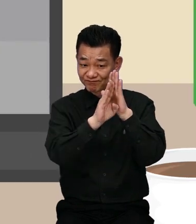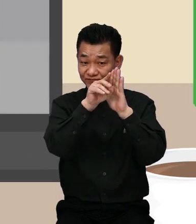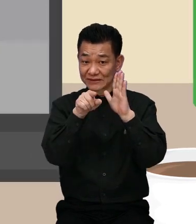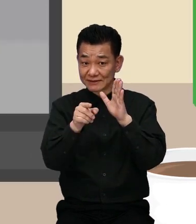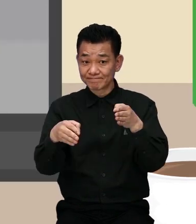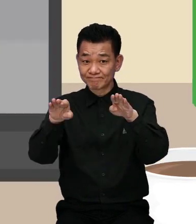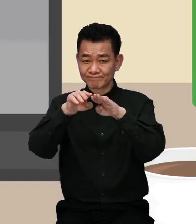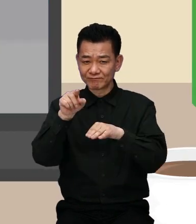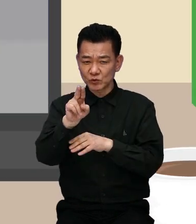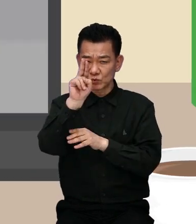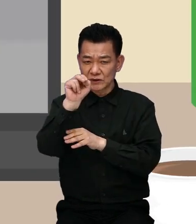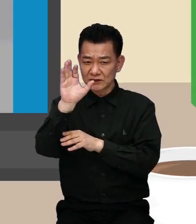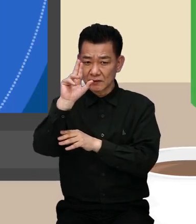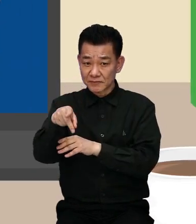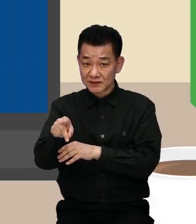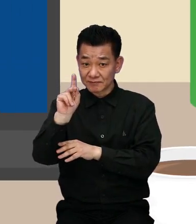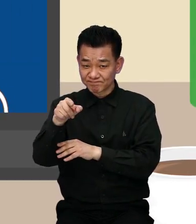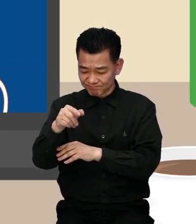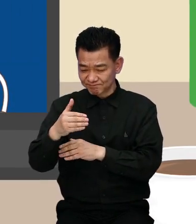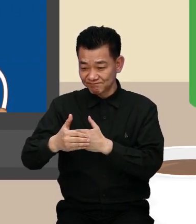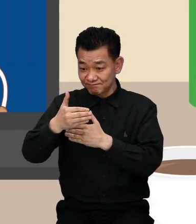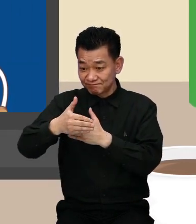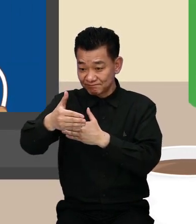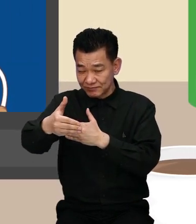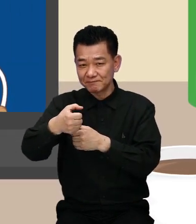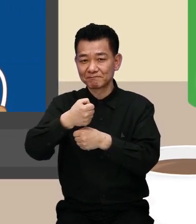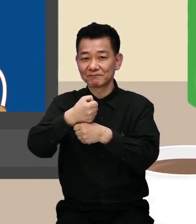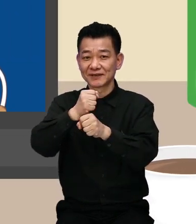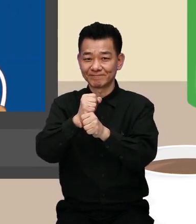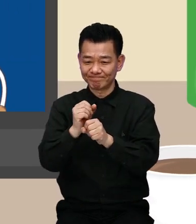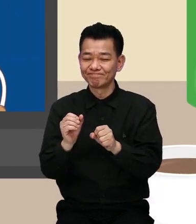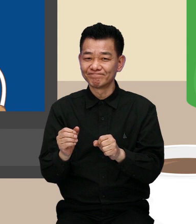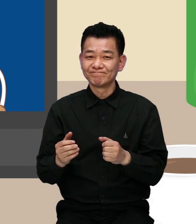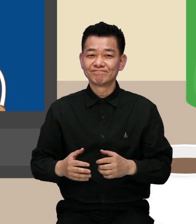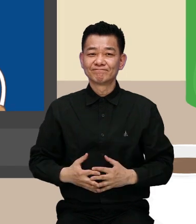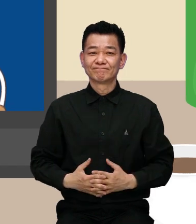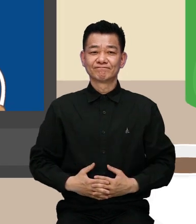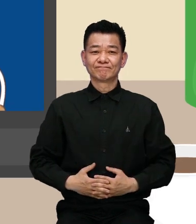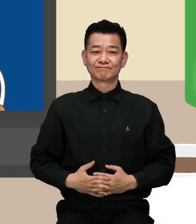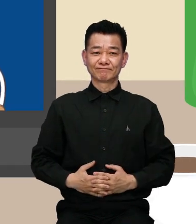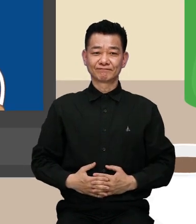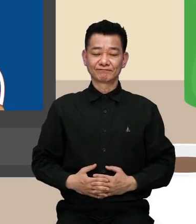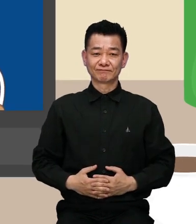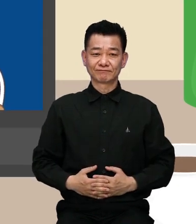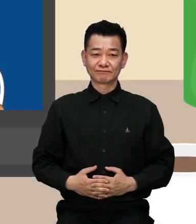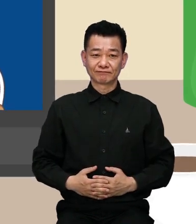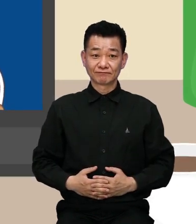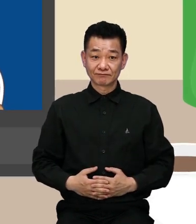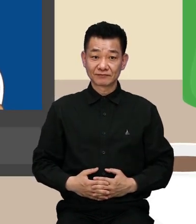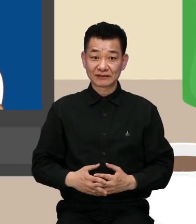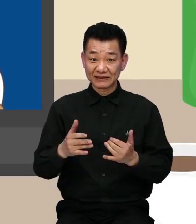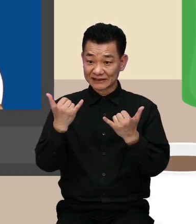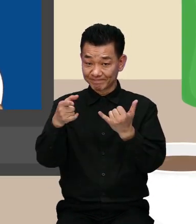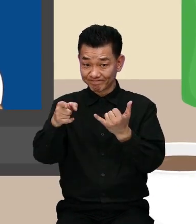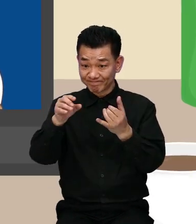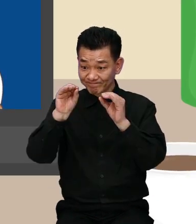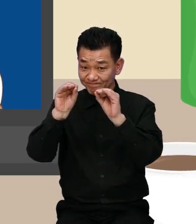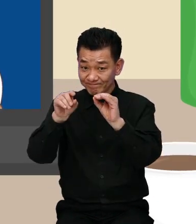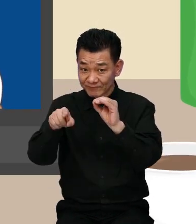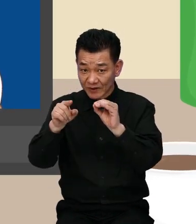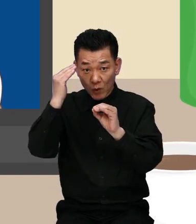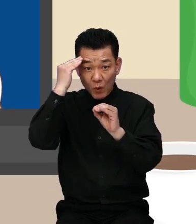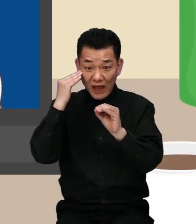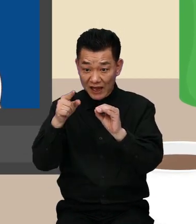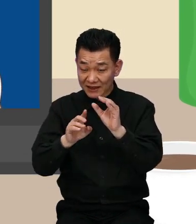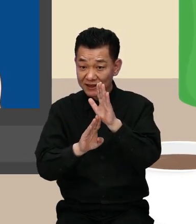Development Institute, KODI, has developed a course on understanding the UN Convention on the Rights of Persons with